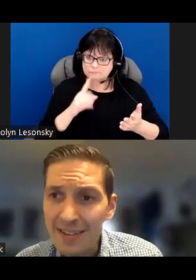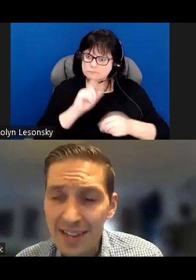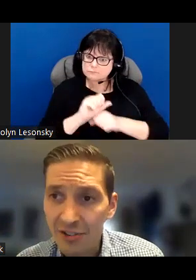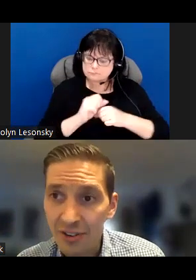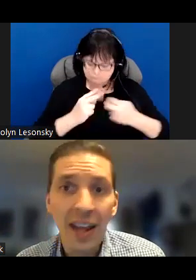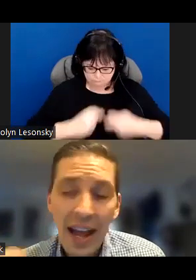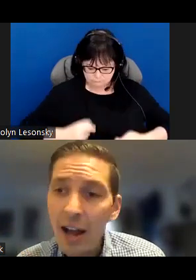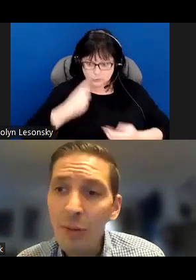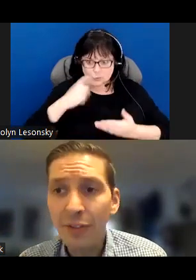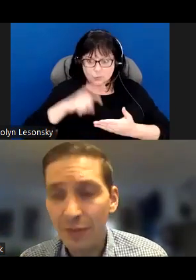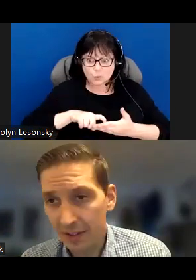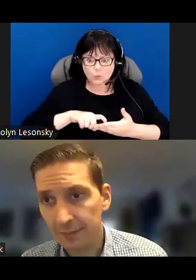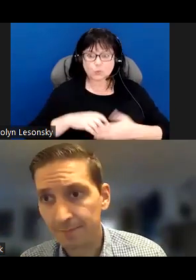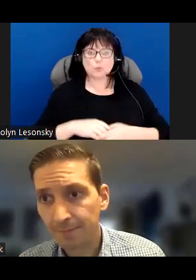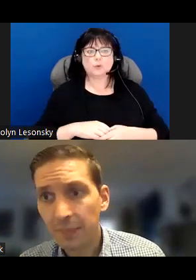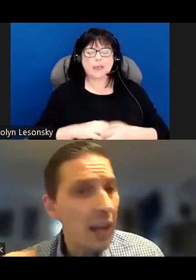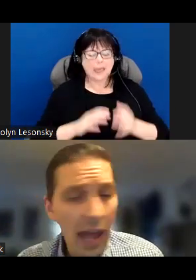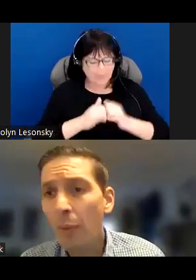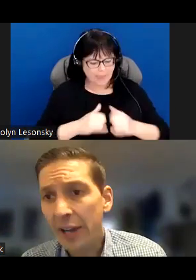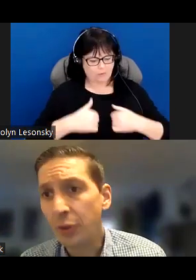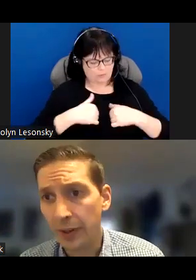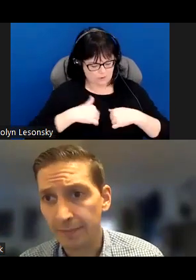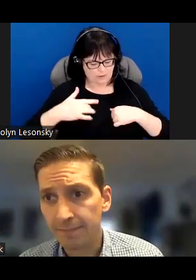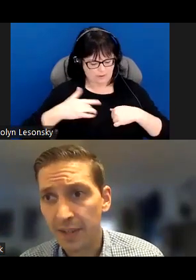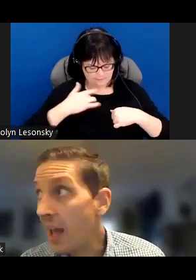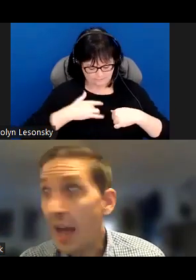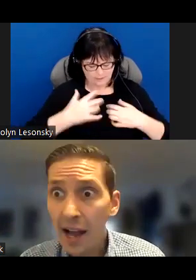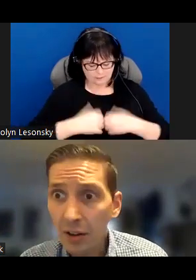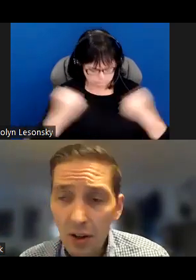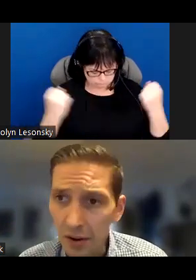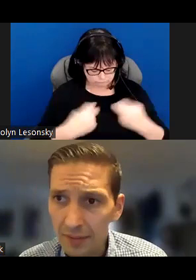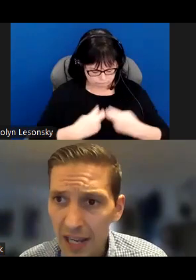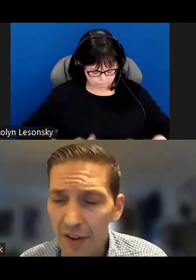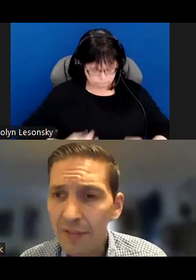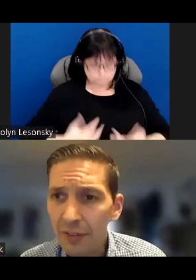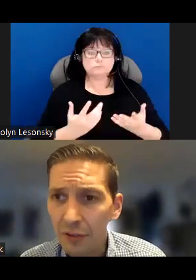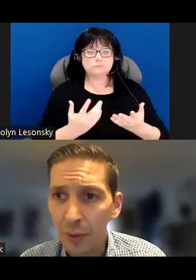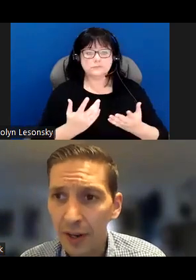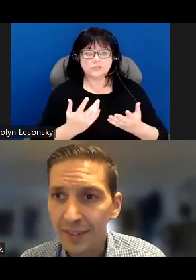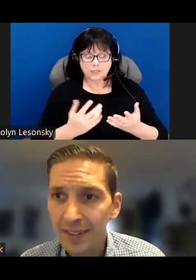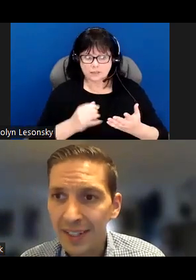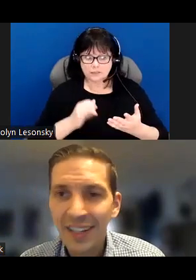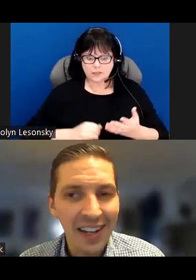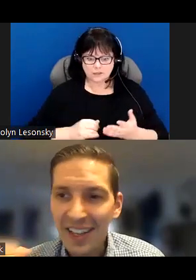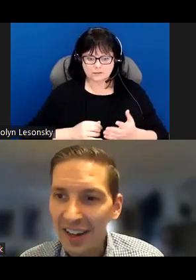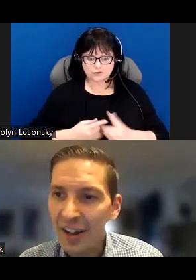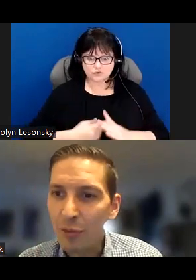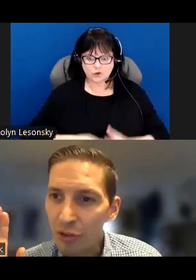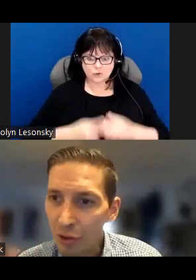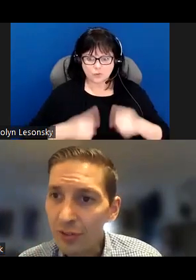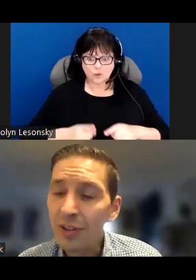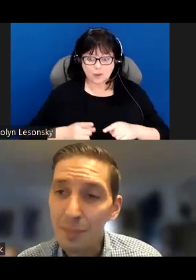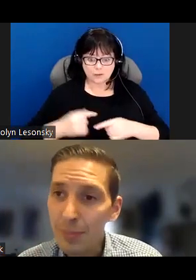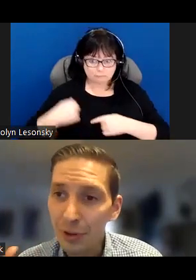intentionally pay attention. How am I feeling? How am I doing? How long Have I felt this way? Again,